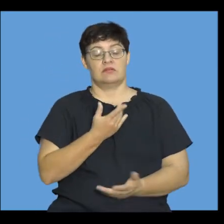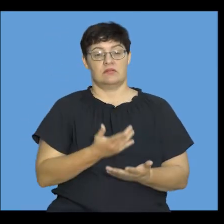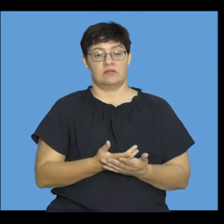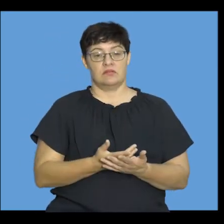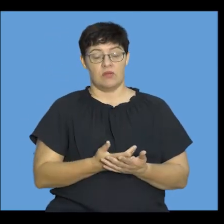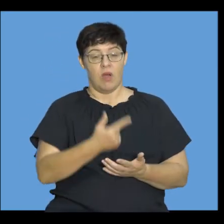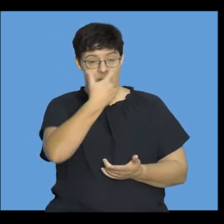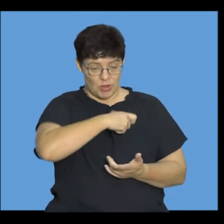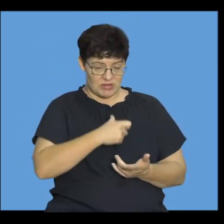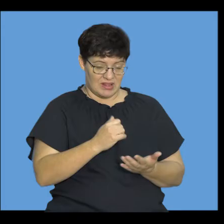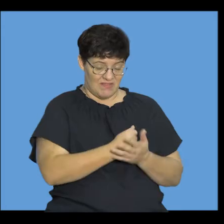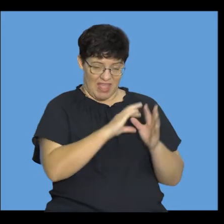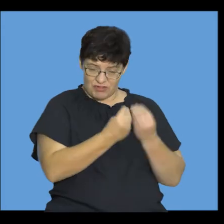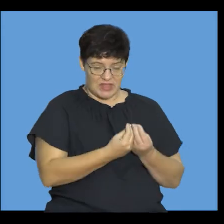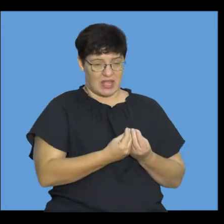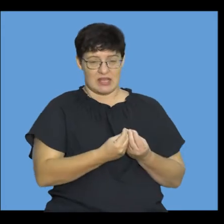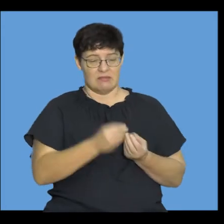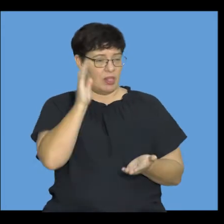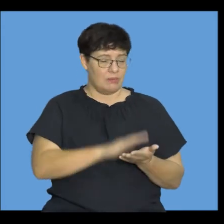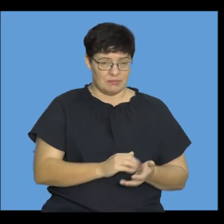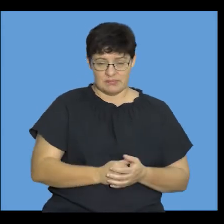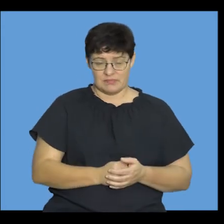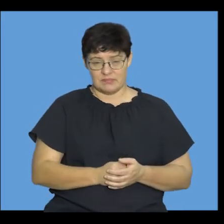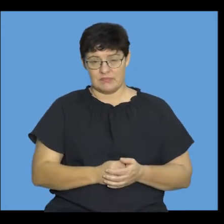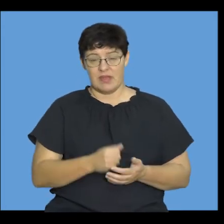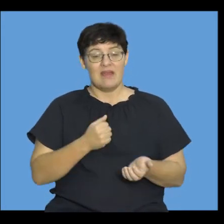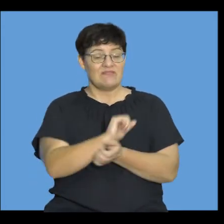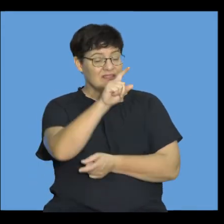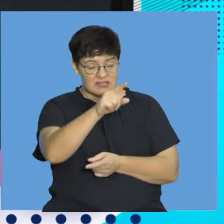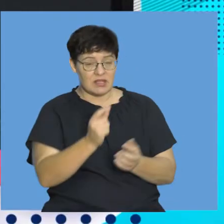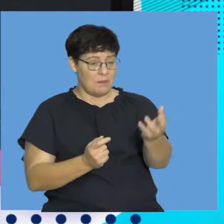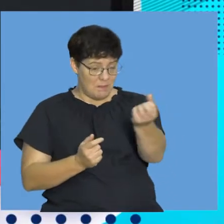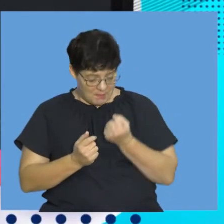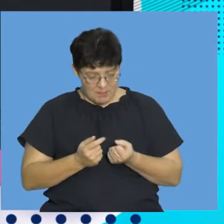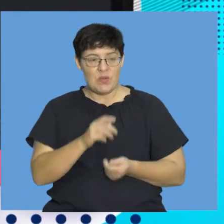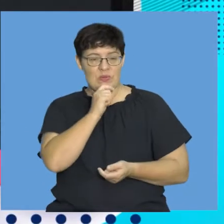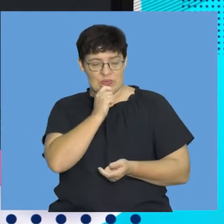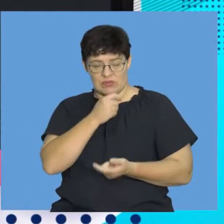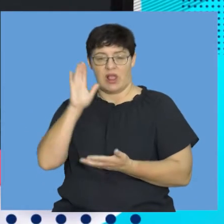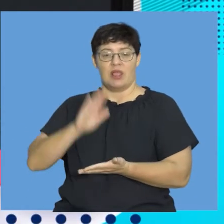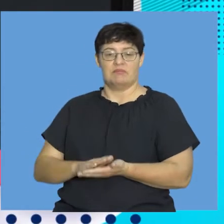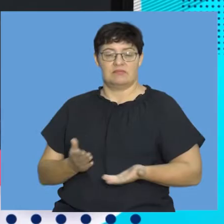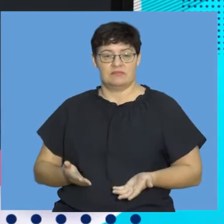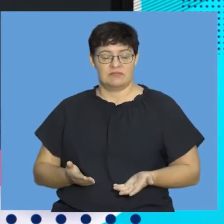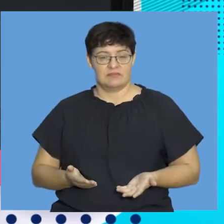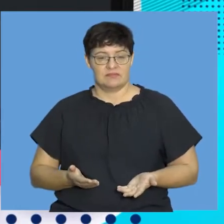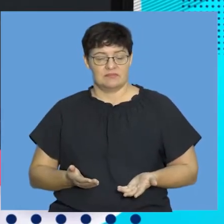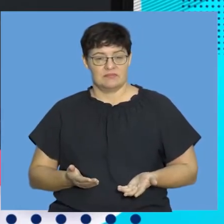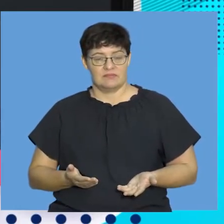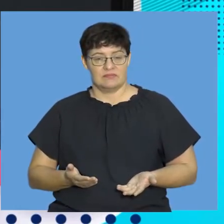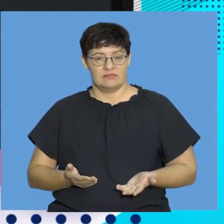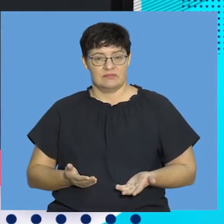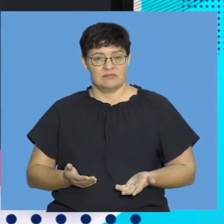her own cash resources, she's taken out all her personal savings. She's also had a fixed deposit, which she's pulled